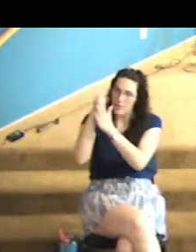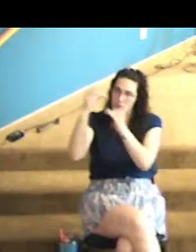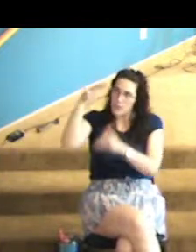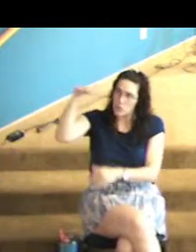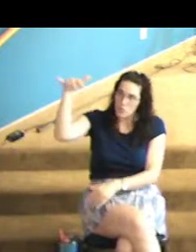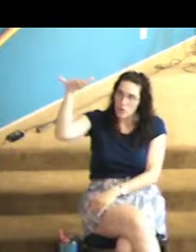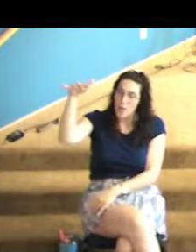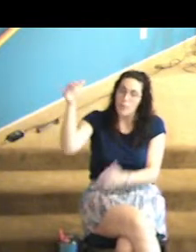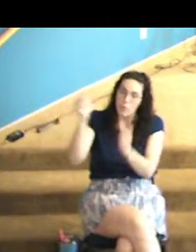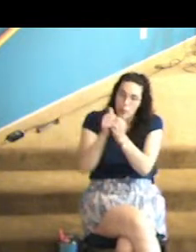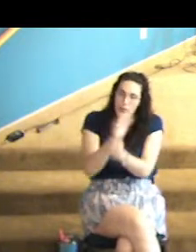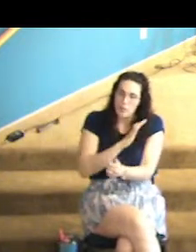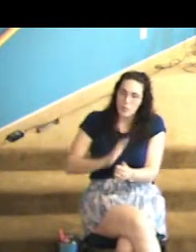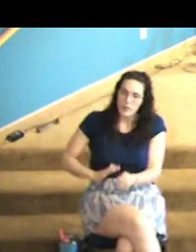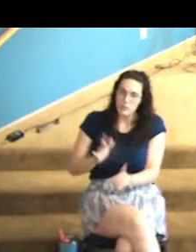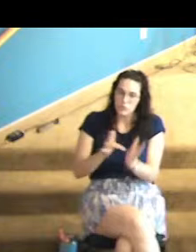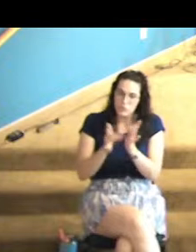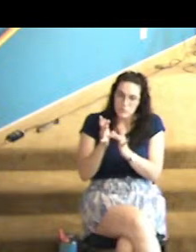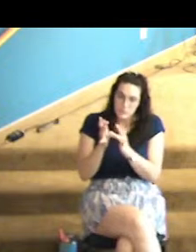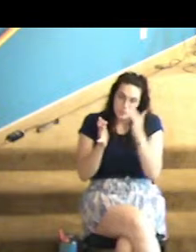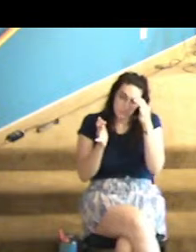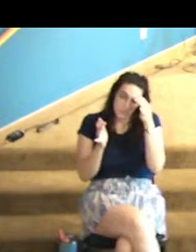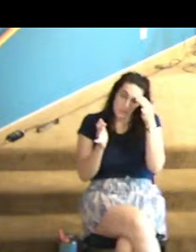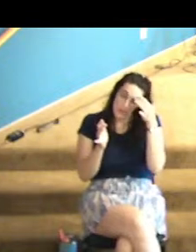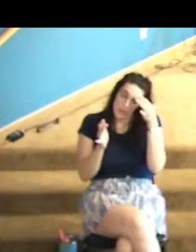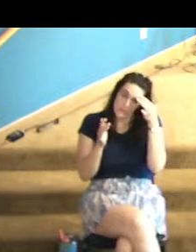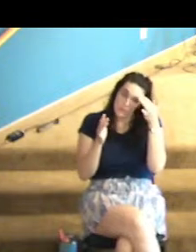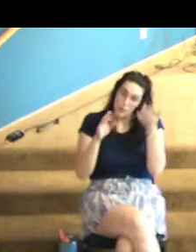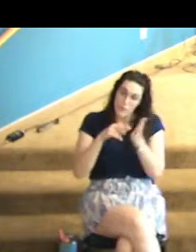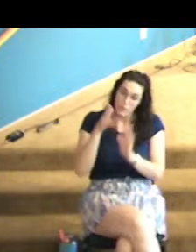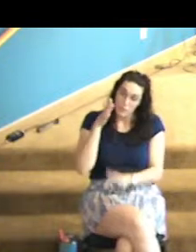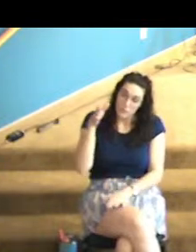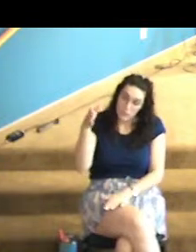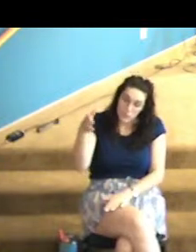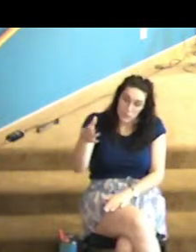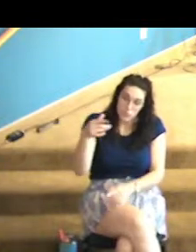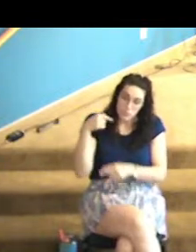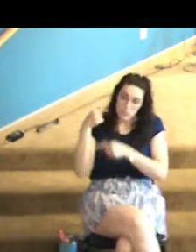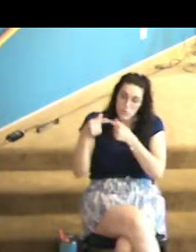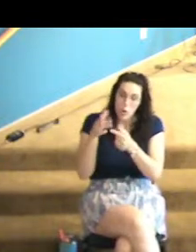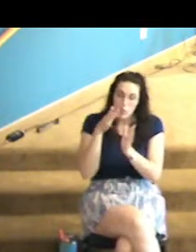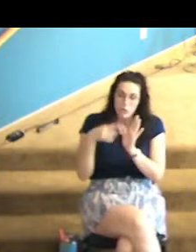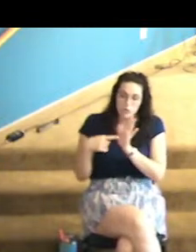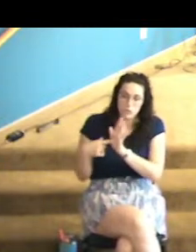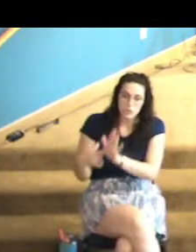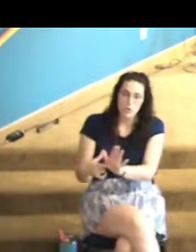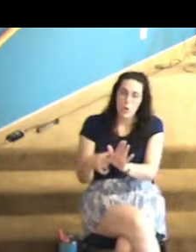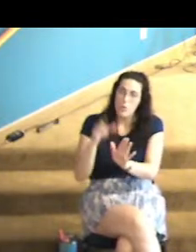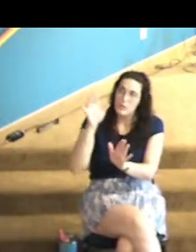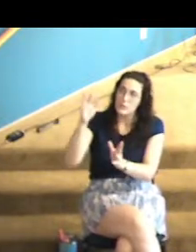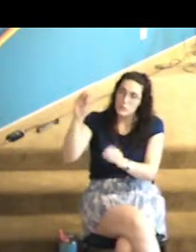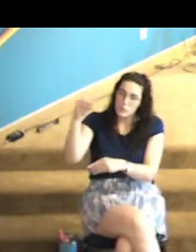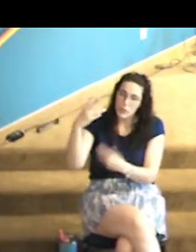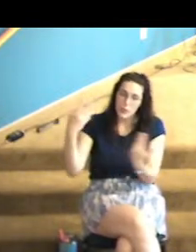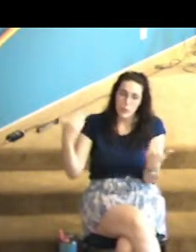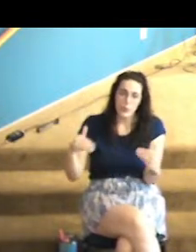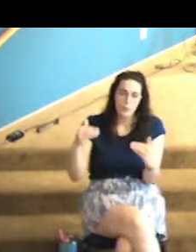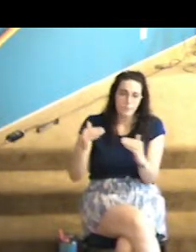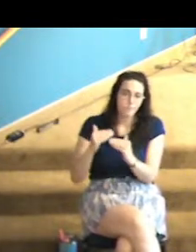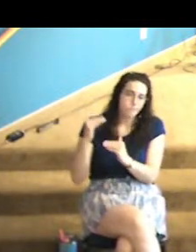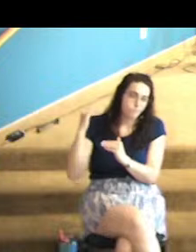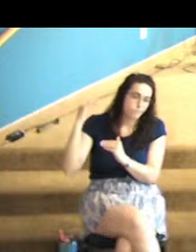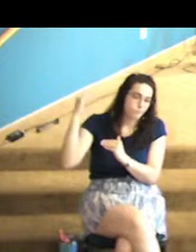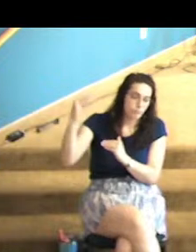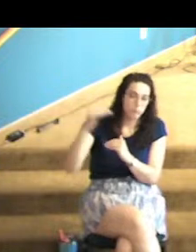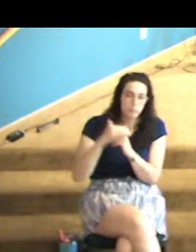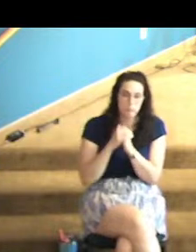in Christ Jesus, in order that in the coming ages he might show the incomparable riches of his grace expressed